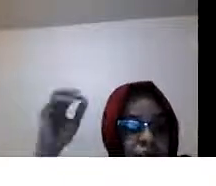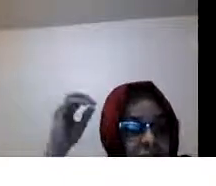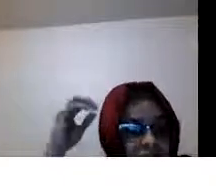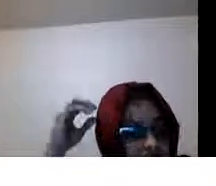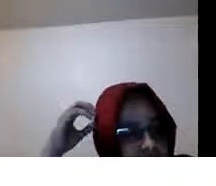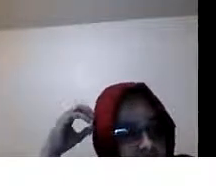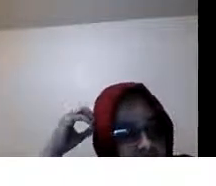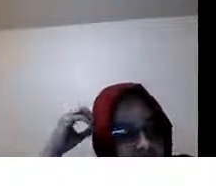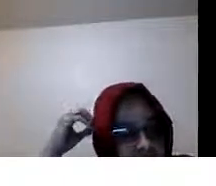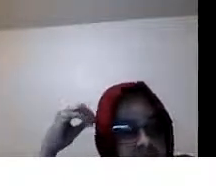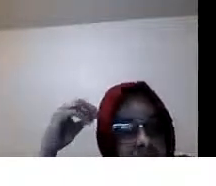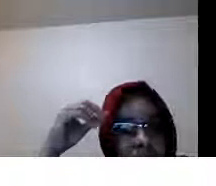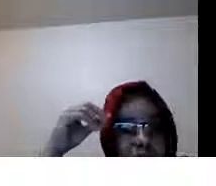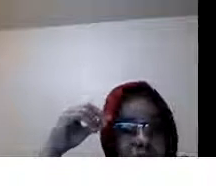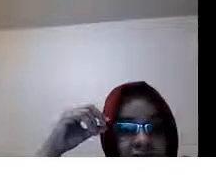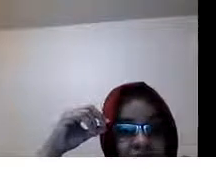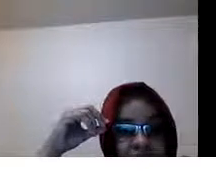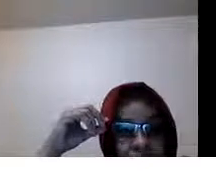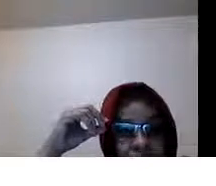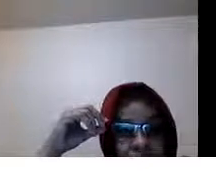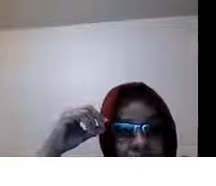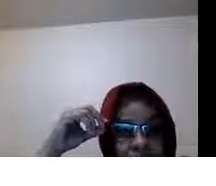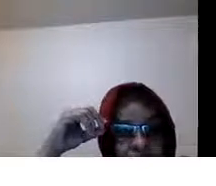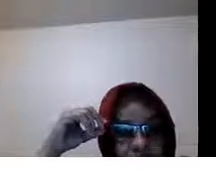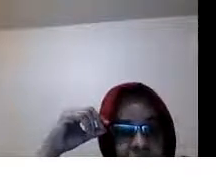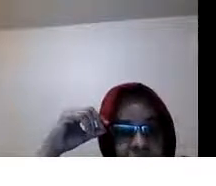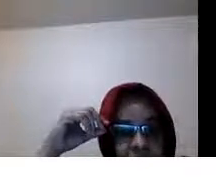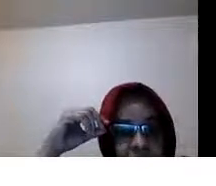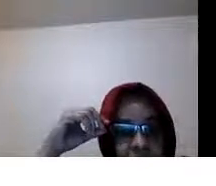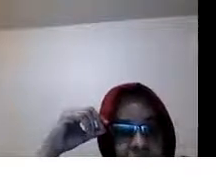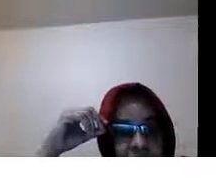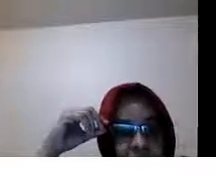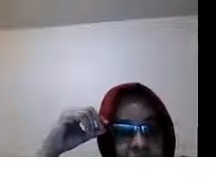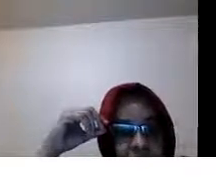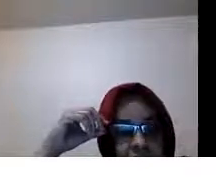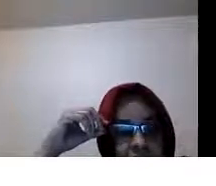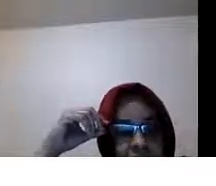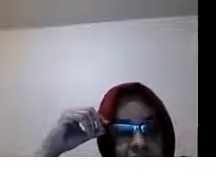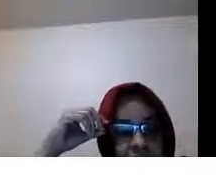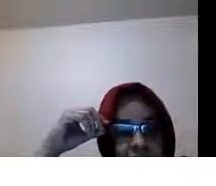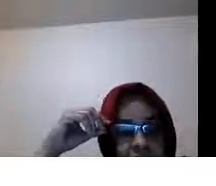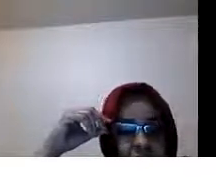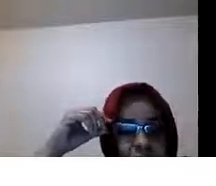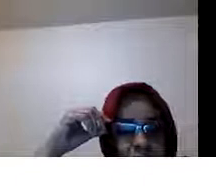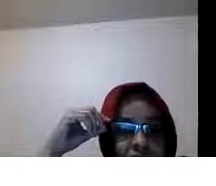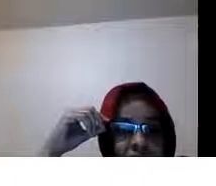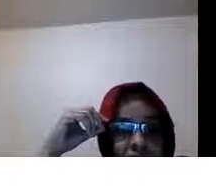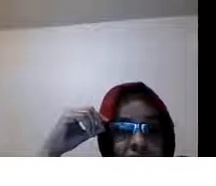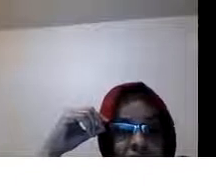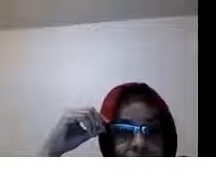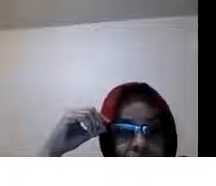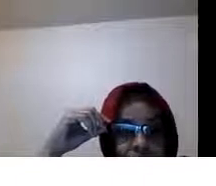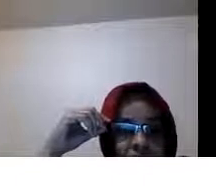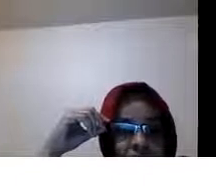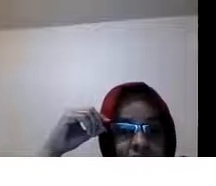Also, we analyzed the Sudan National Legal and Policy Framework that shows it requires